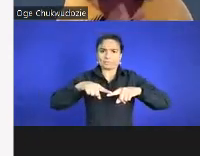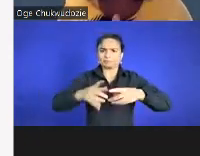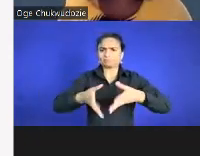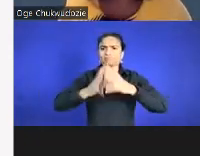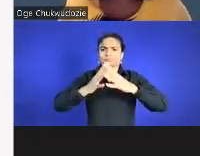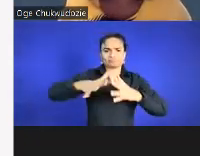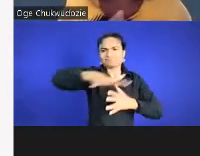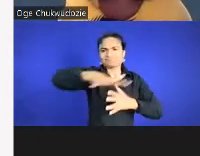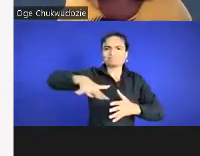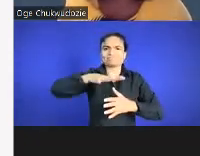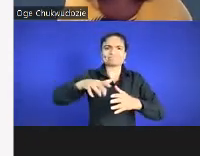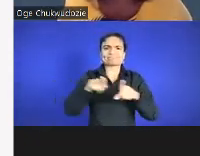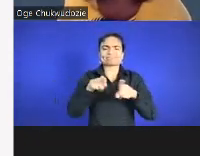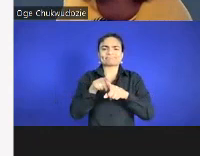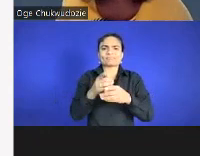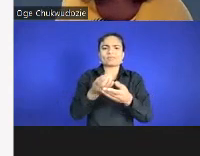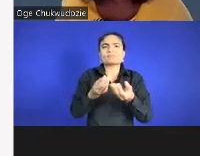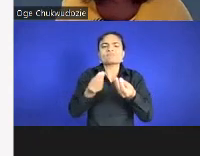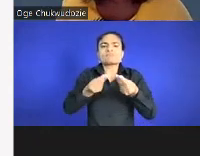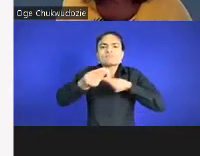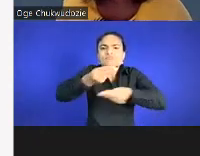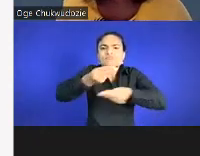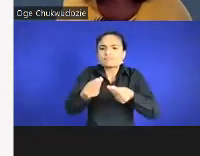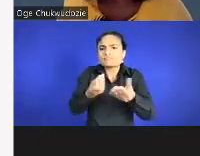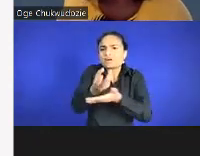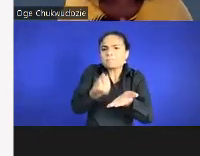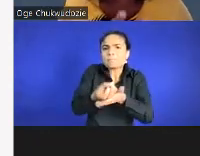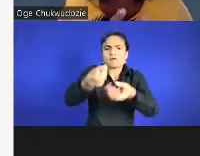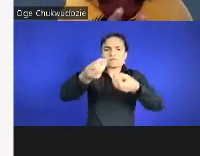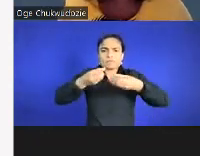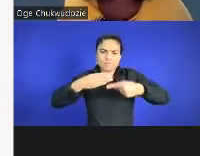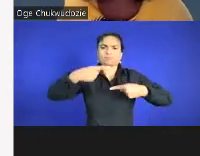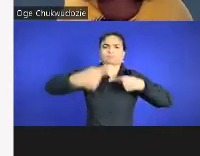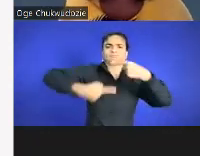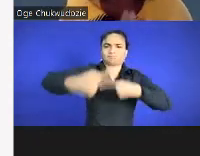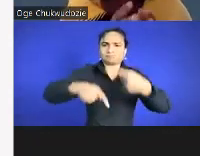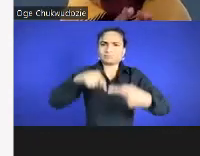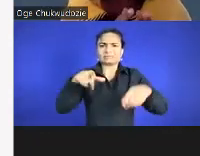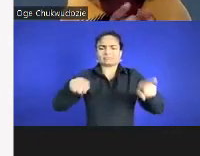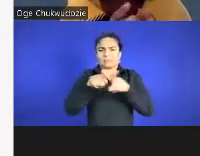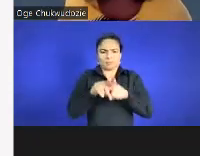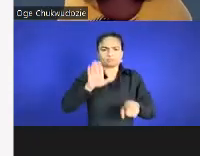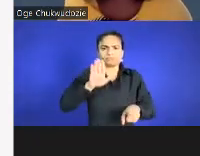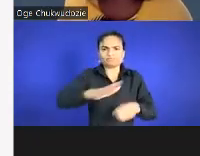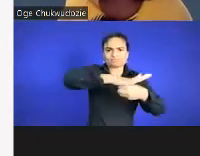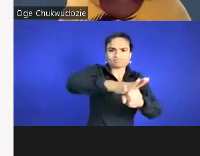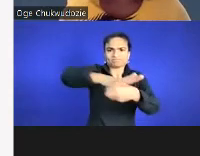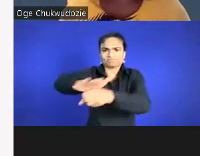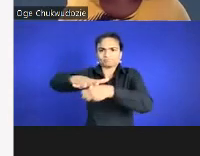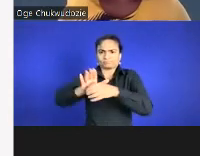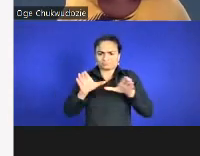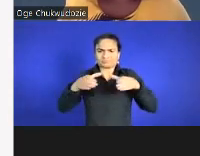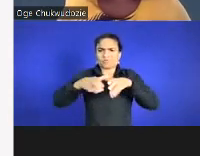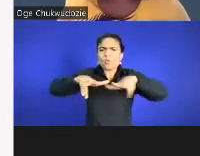that everybody's input is needed. You cannot have a complaints mechanism